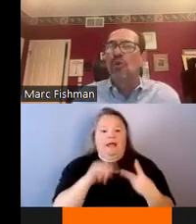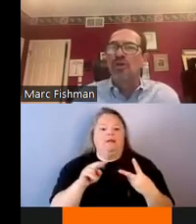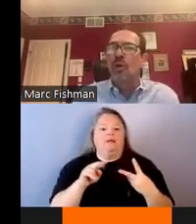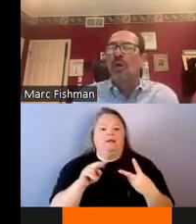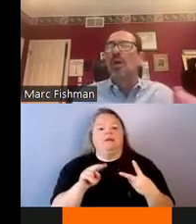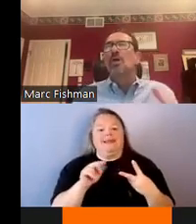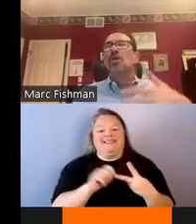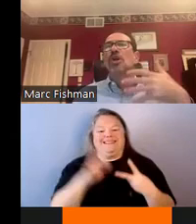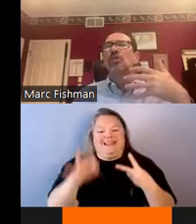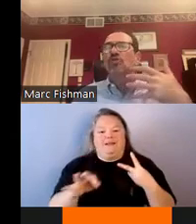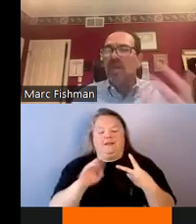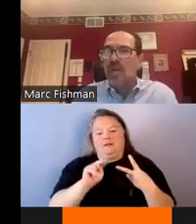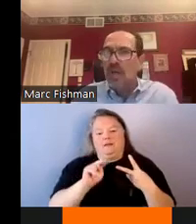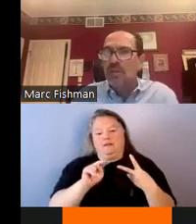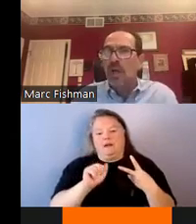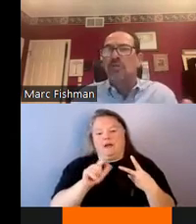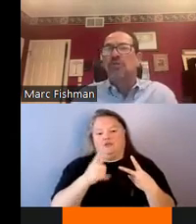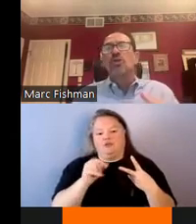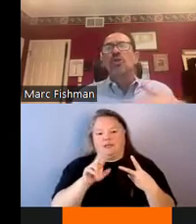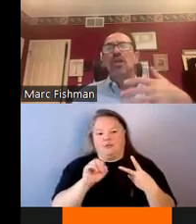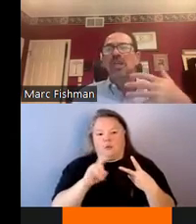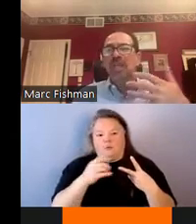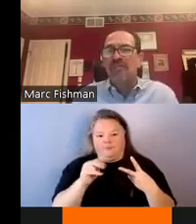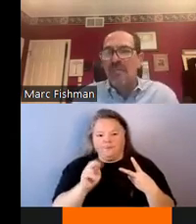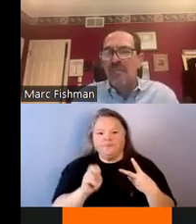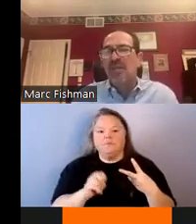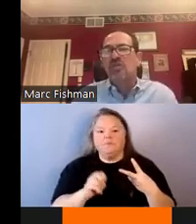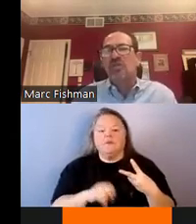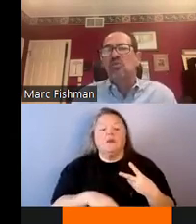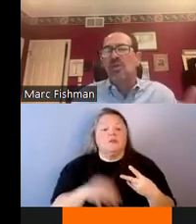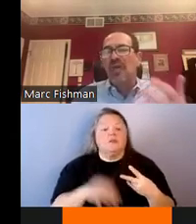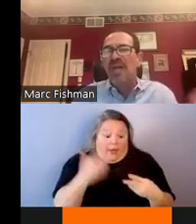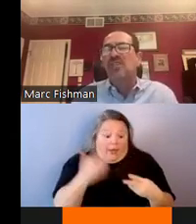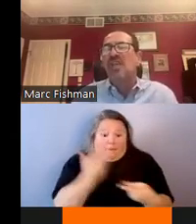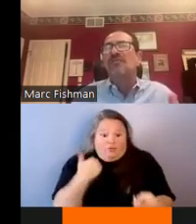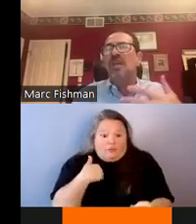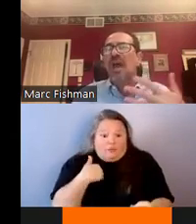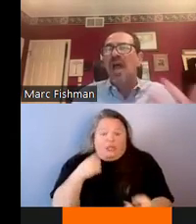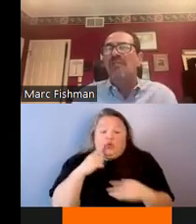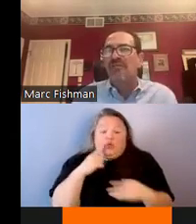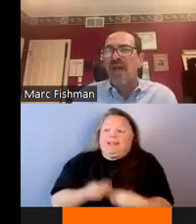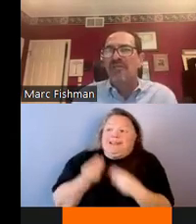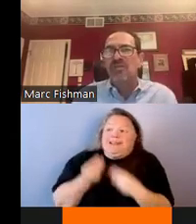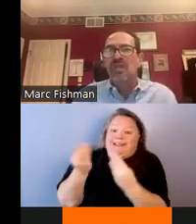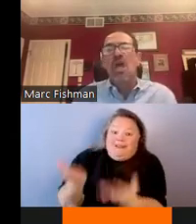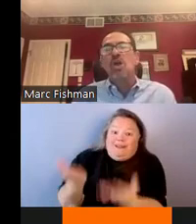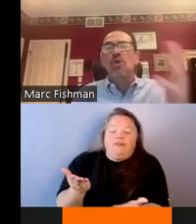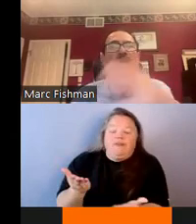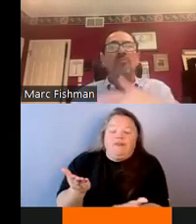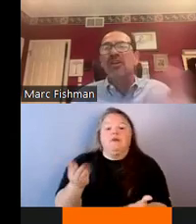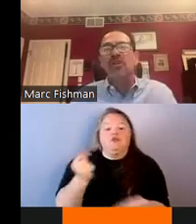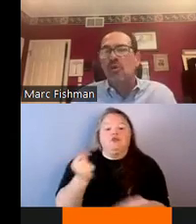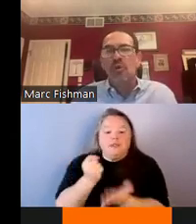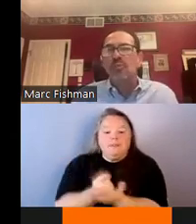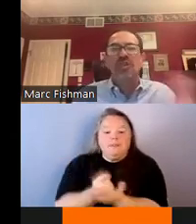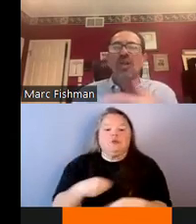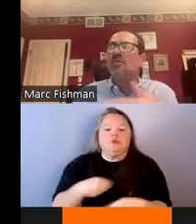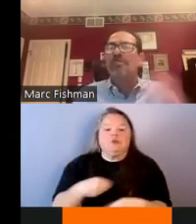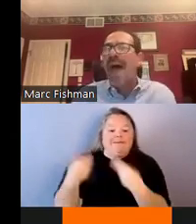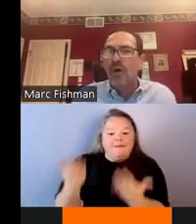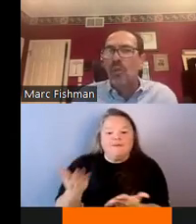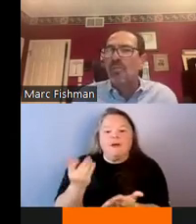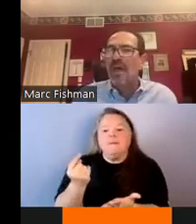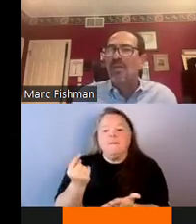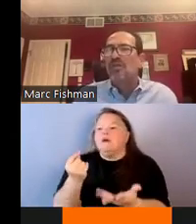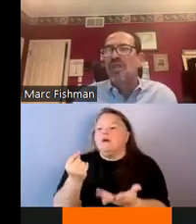you can do this work. You can treat young adults. You can give them medicines with high safety and high efficacy. You can mix the groups. It